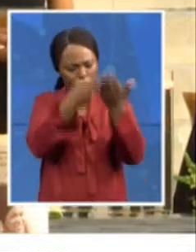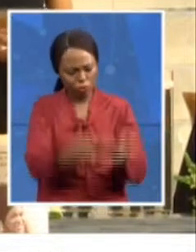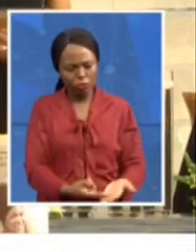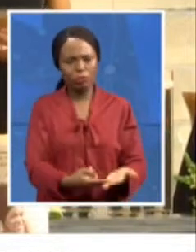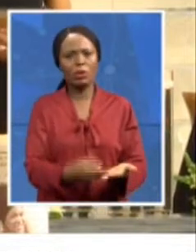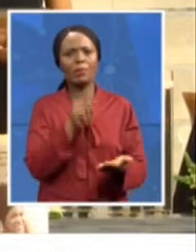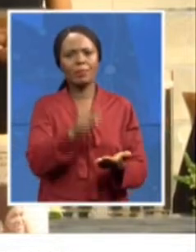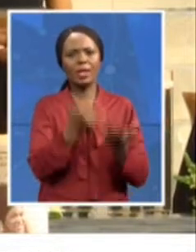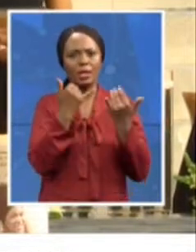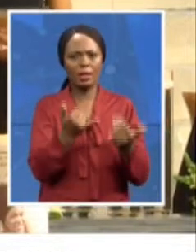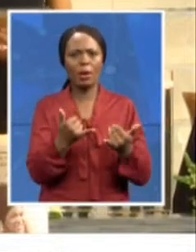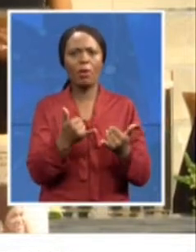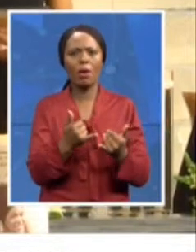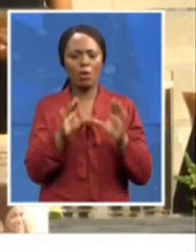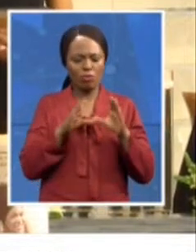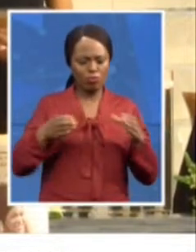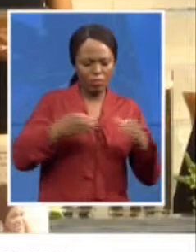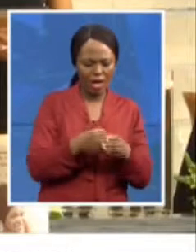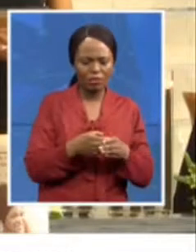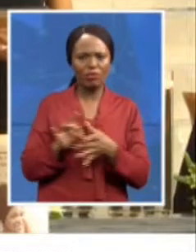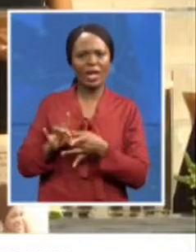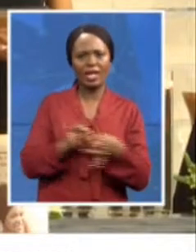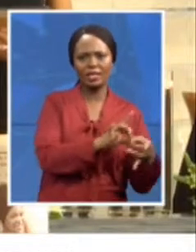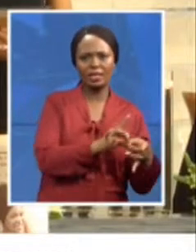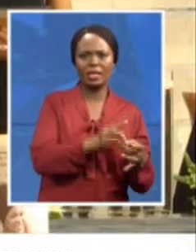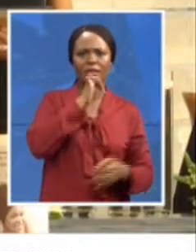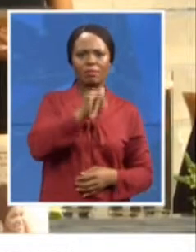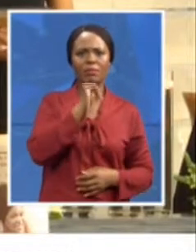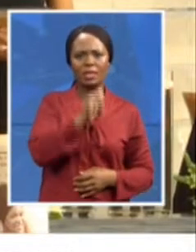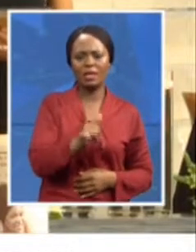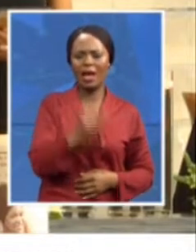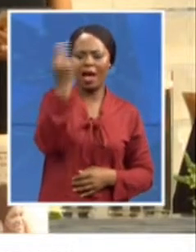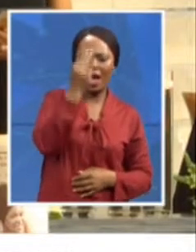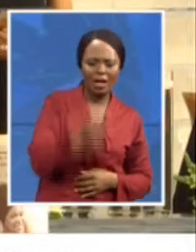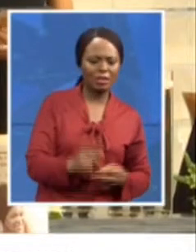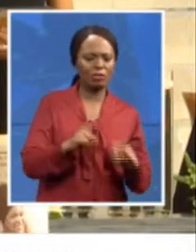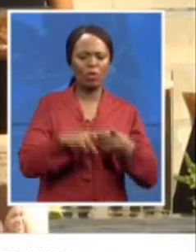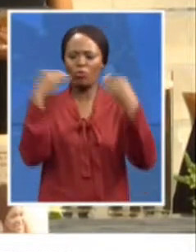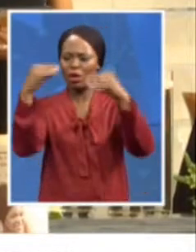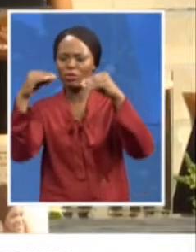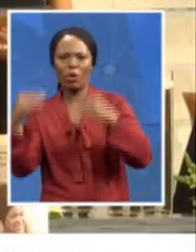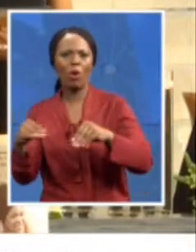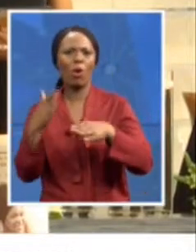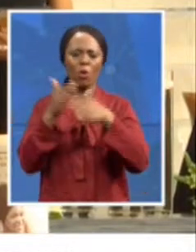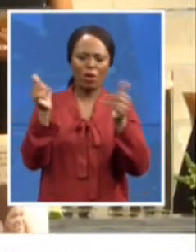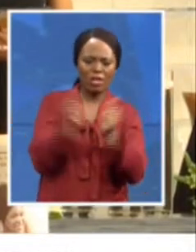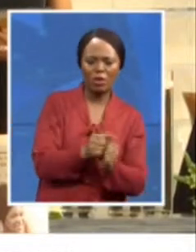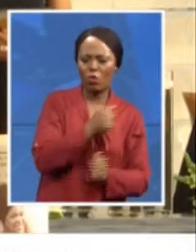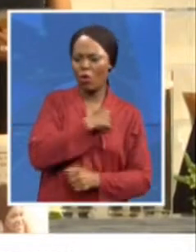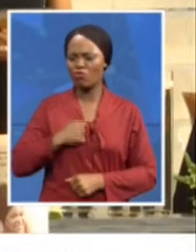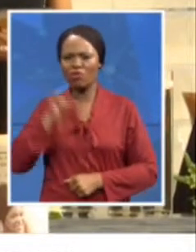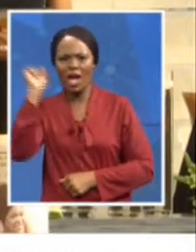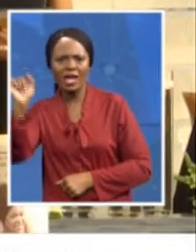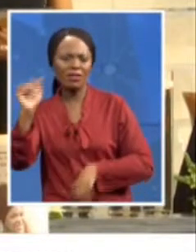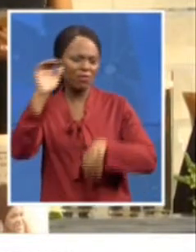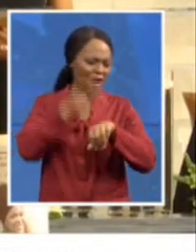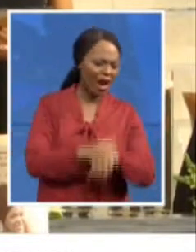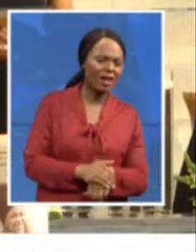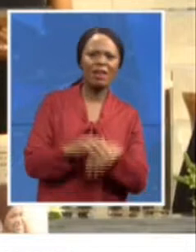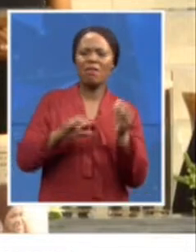or civilian, artist or entrepreneur, colleague or comrade, family or friend, if we are to honor Dr. Lindiwe Mabuza in